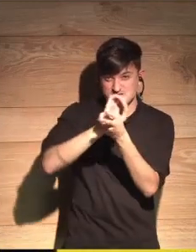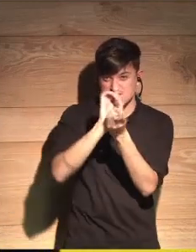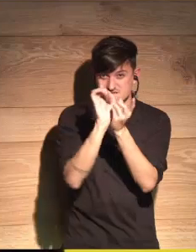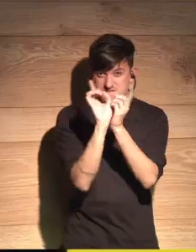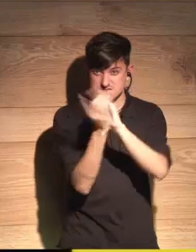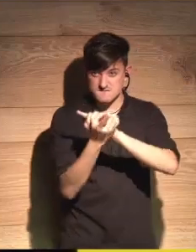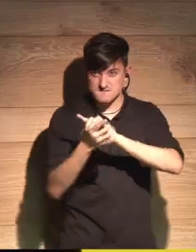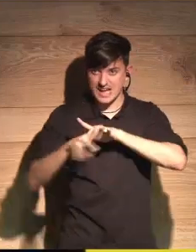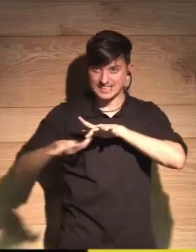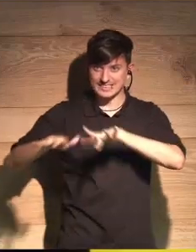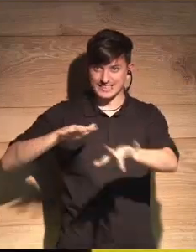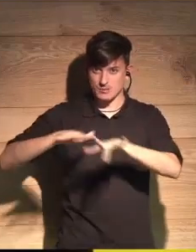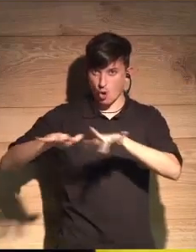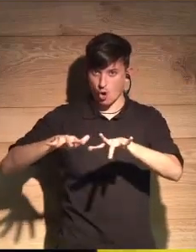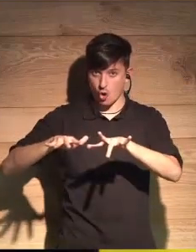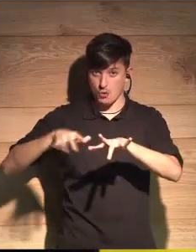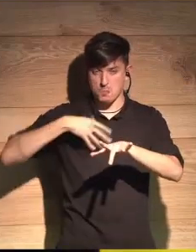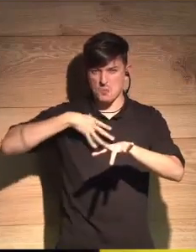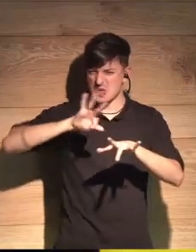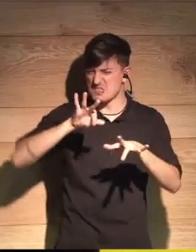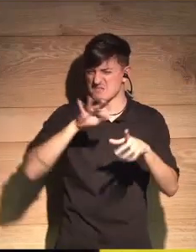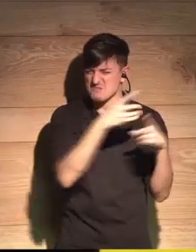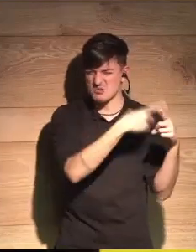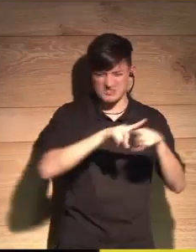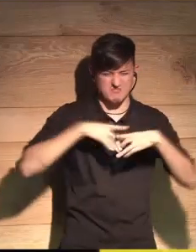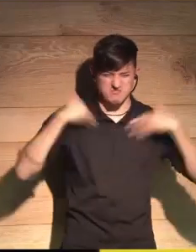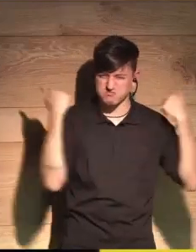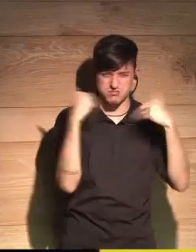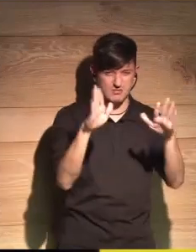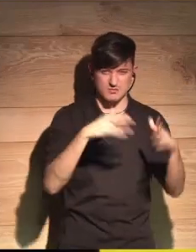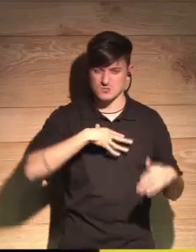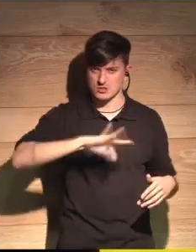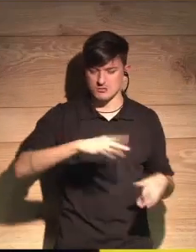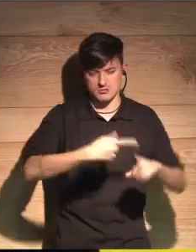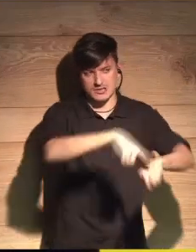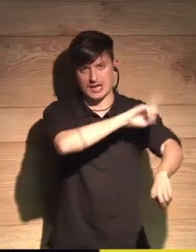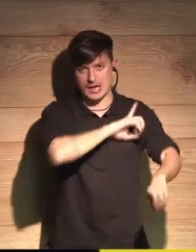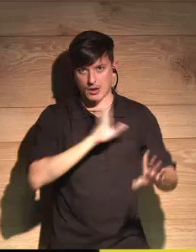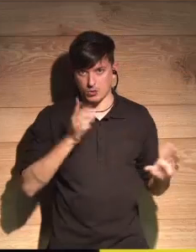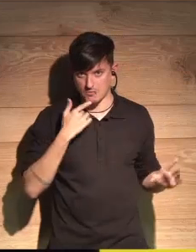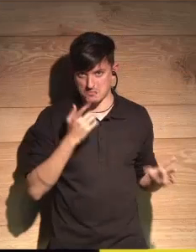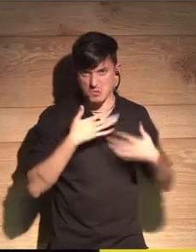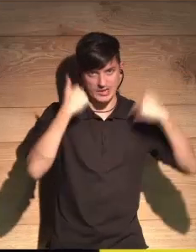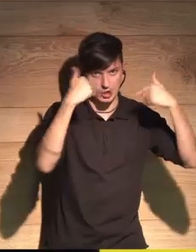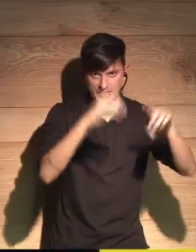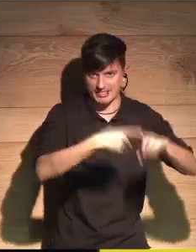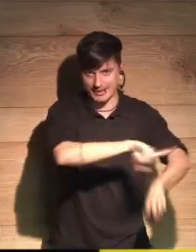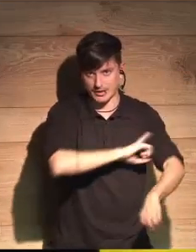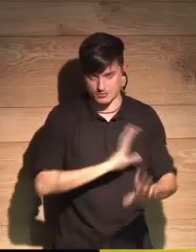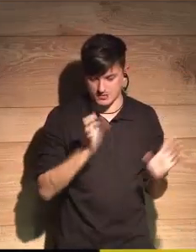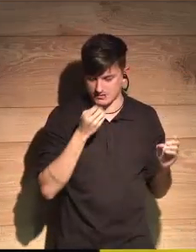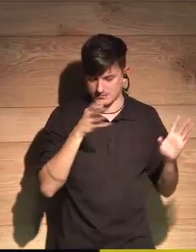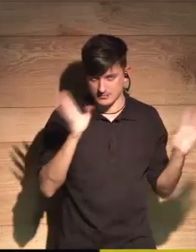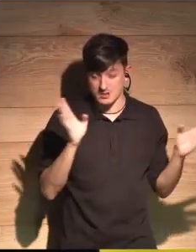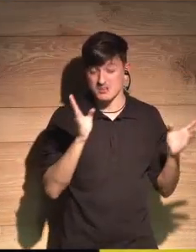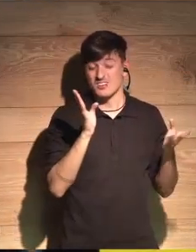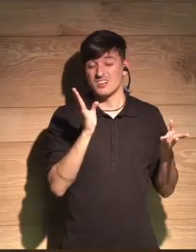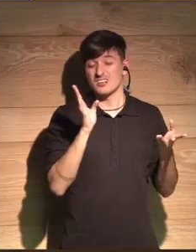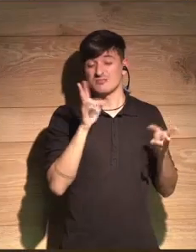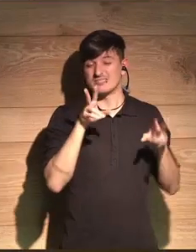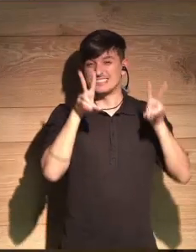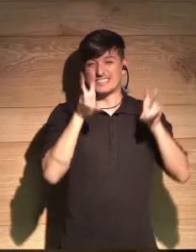where everything is transformed into an asset. And this could be anything. Of course, I'm exaggerating when I say it could